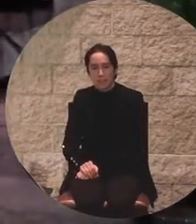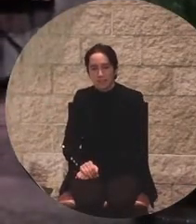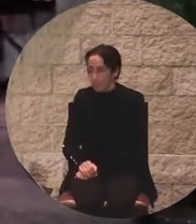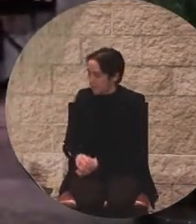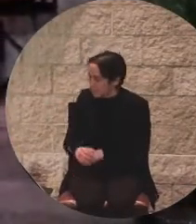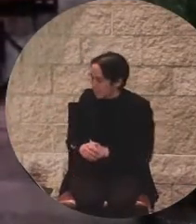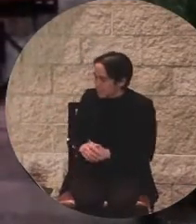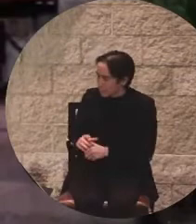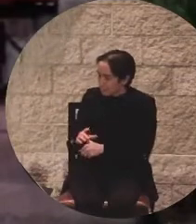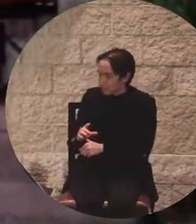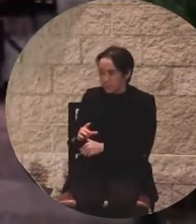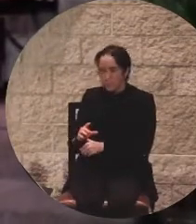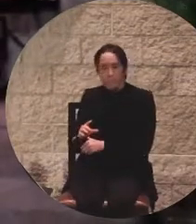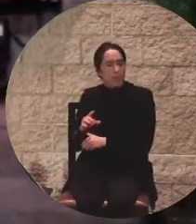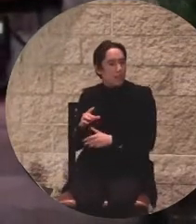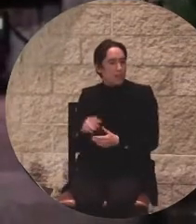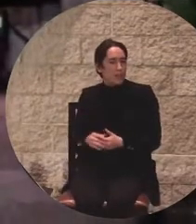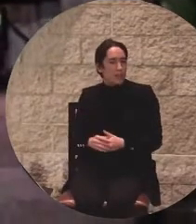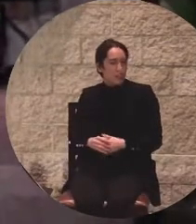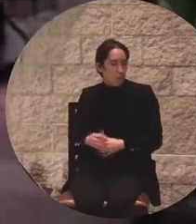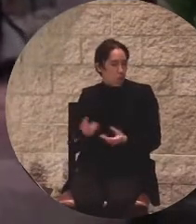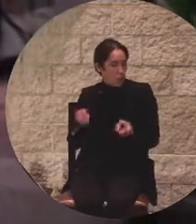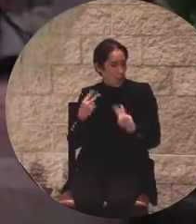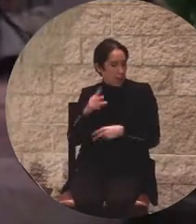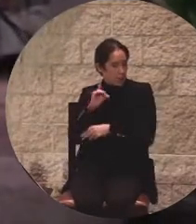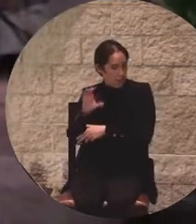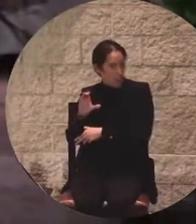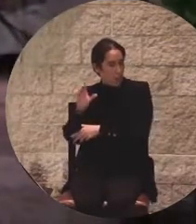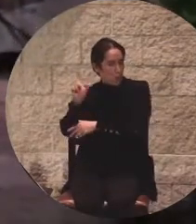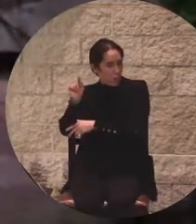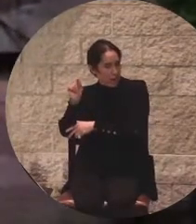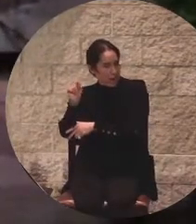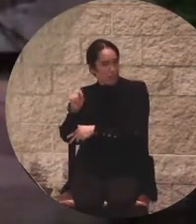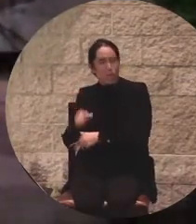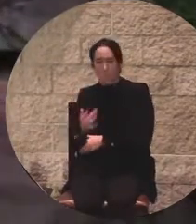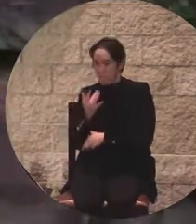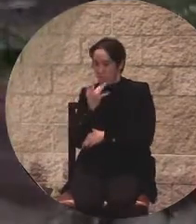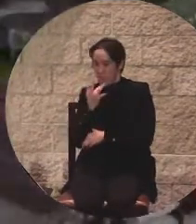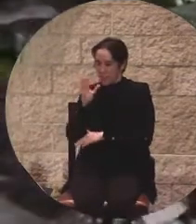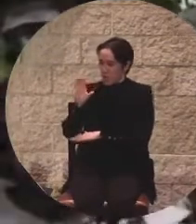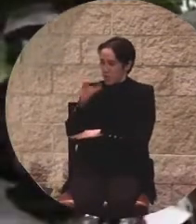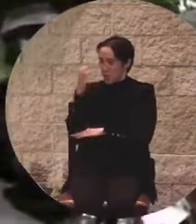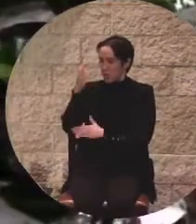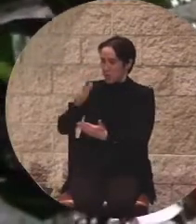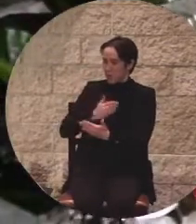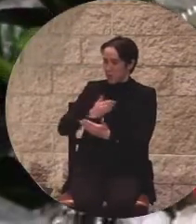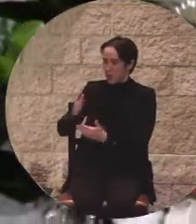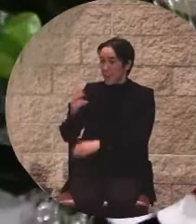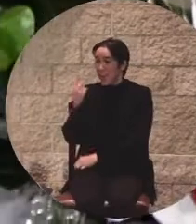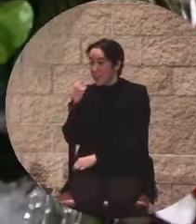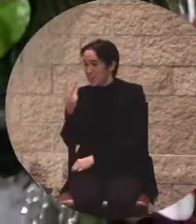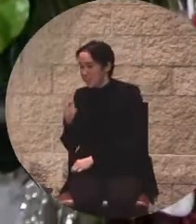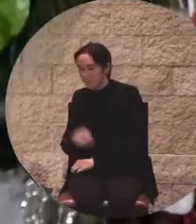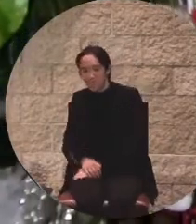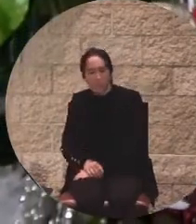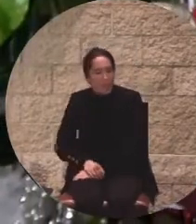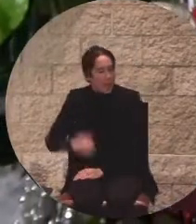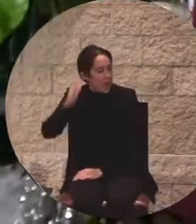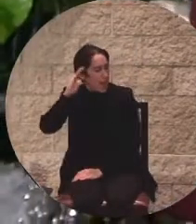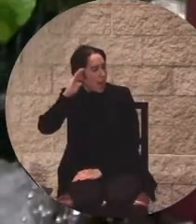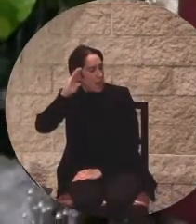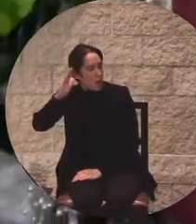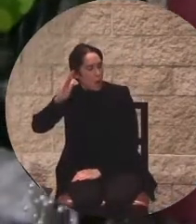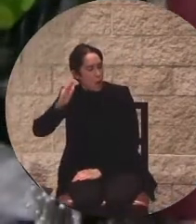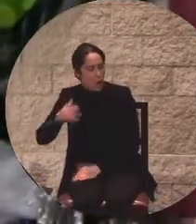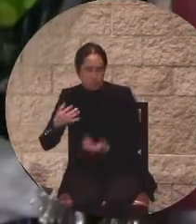20th for your favorite Christmas music. Me and Rita here. See ya. Hello, my name is Daryl Boudreaux. How about I take my mask off?